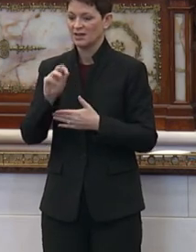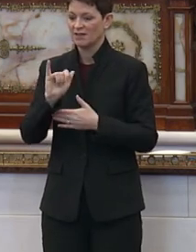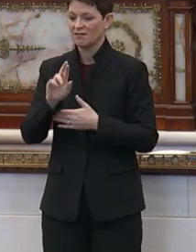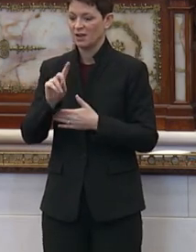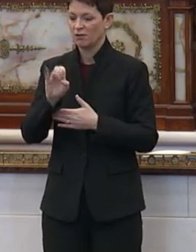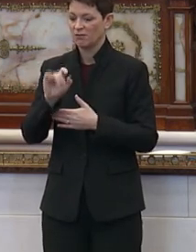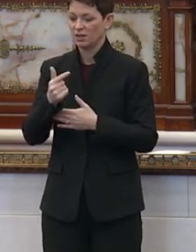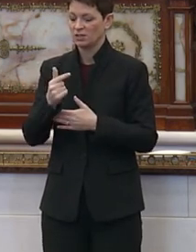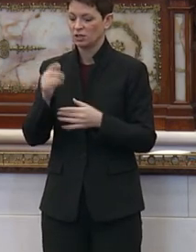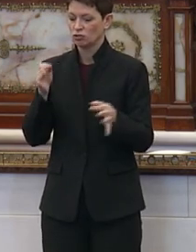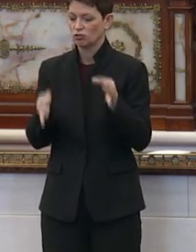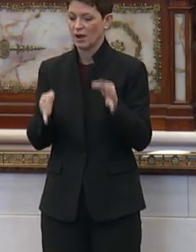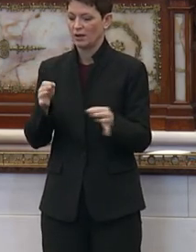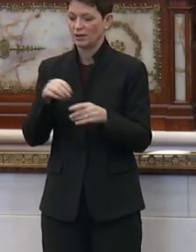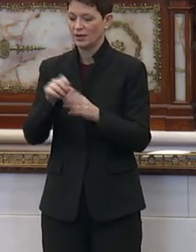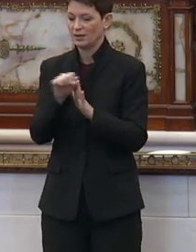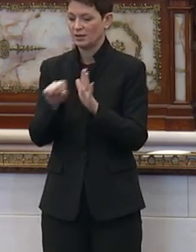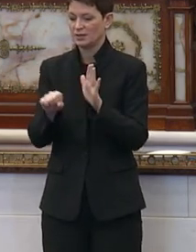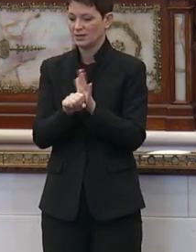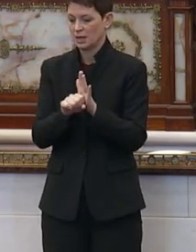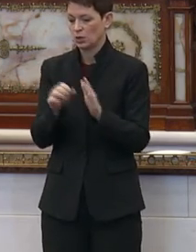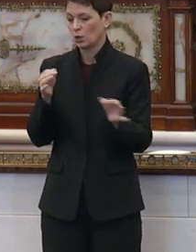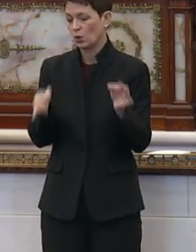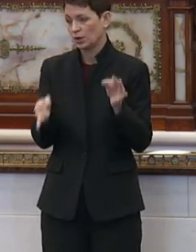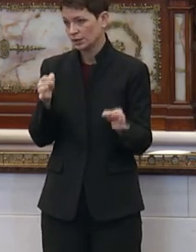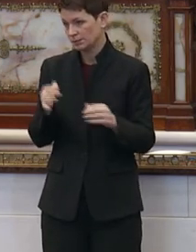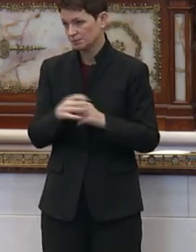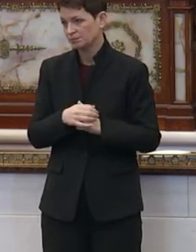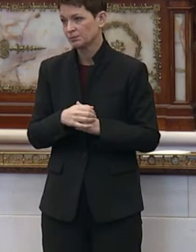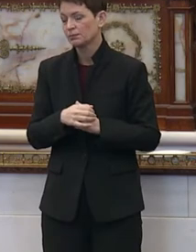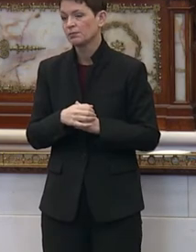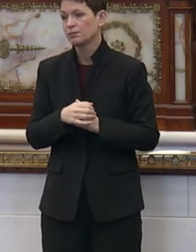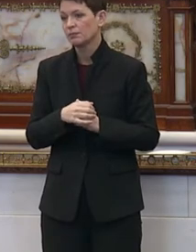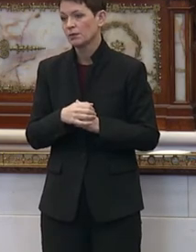trial that's happening right now in the Commonwealth Court. And over